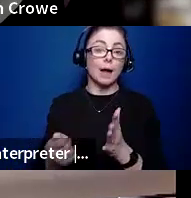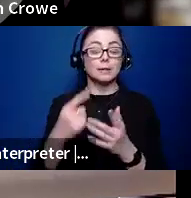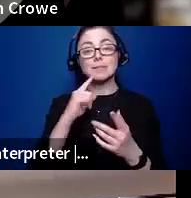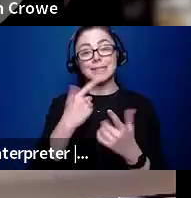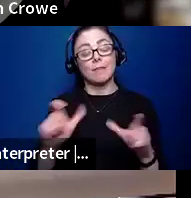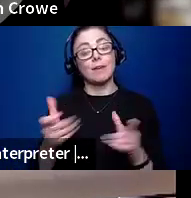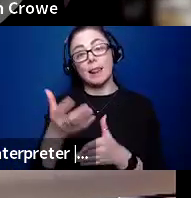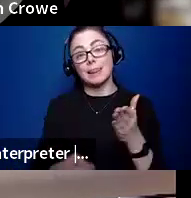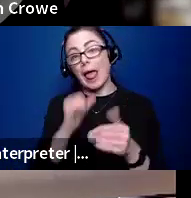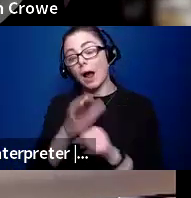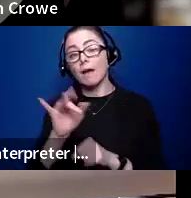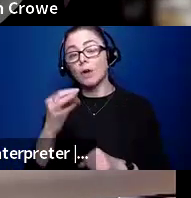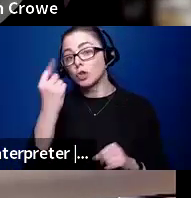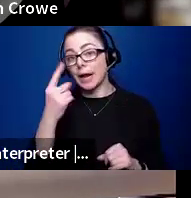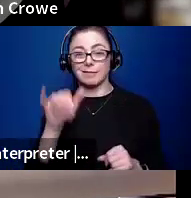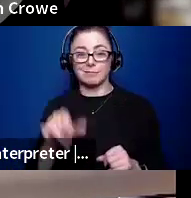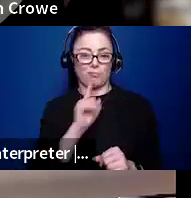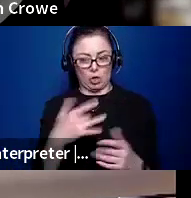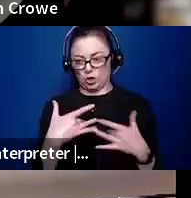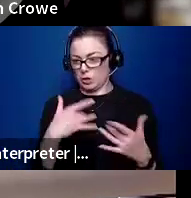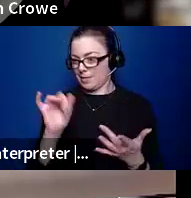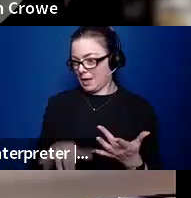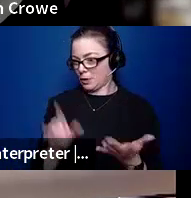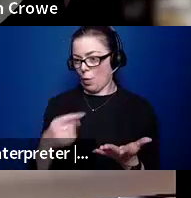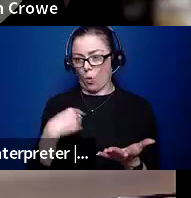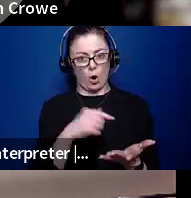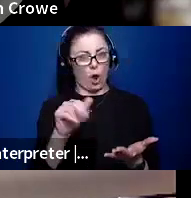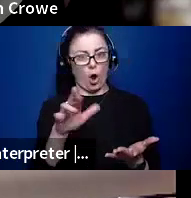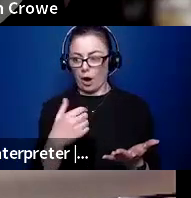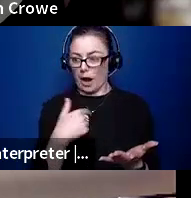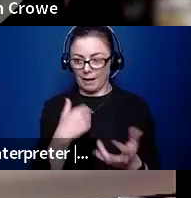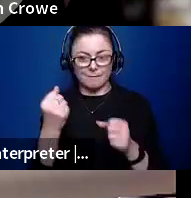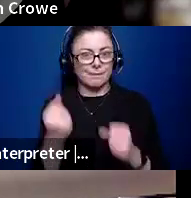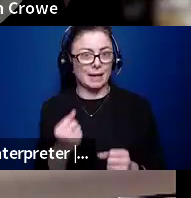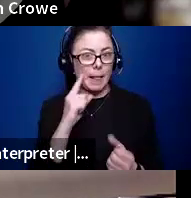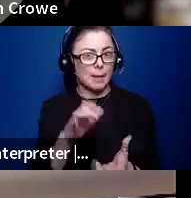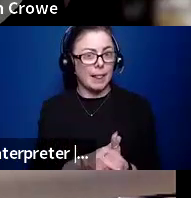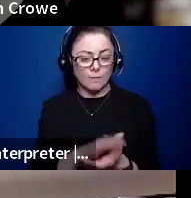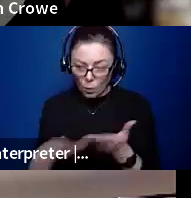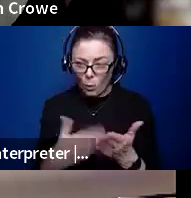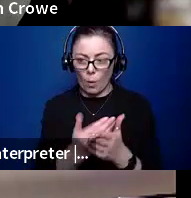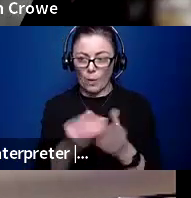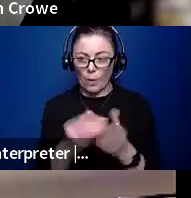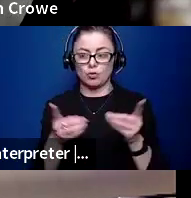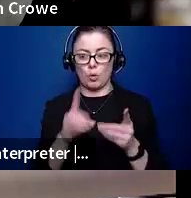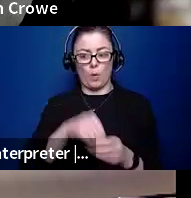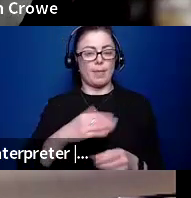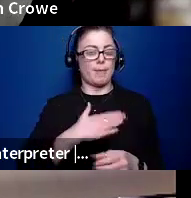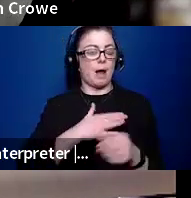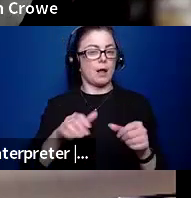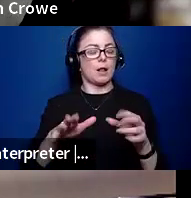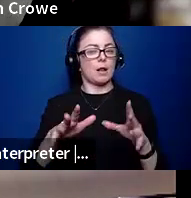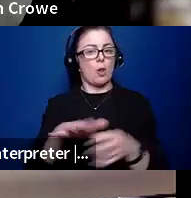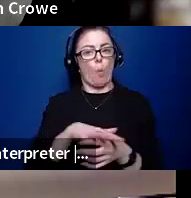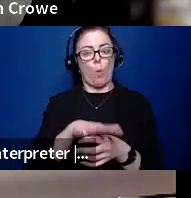that this is where we are. I mean, I vehemently believe all districts within my local AEA agency